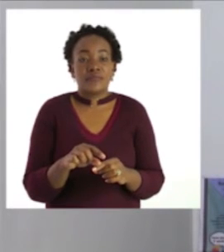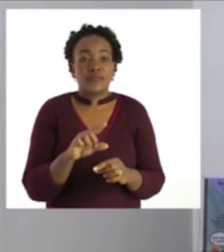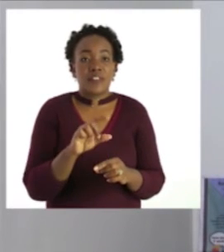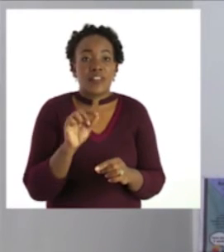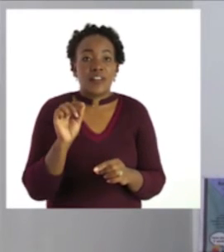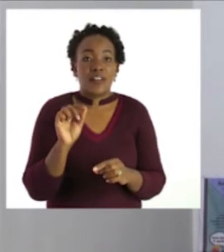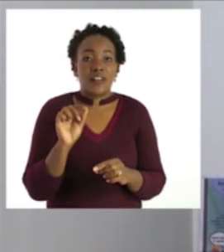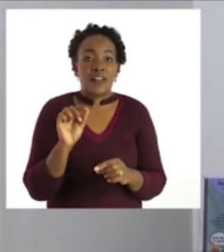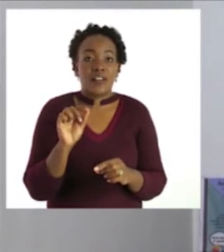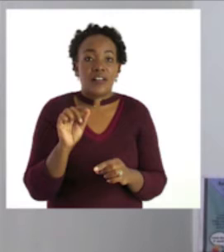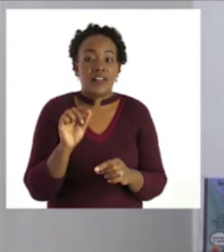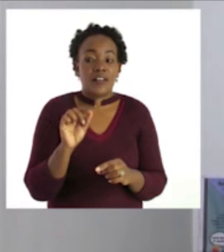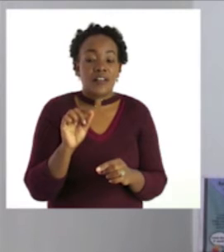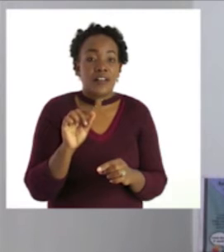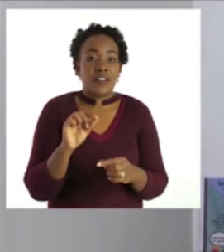the